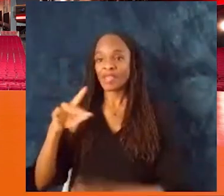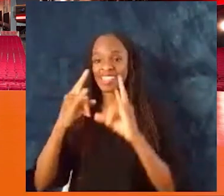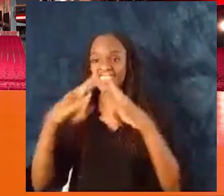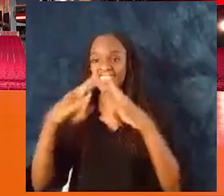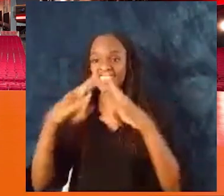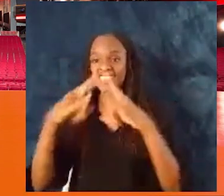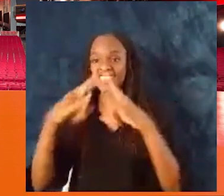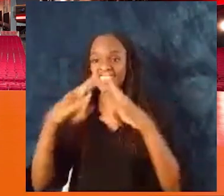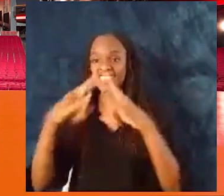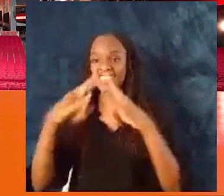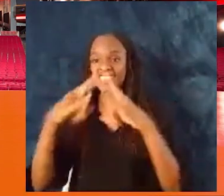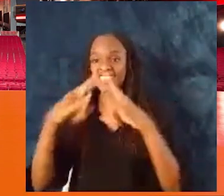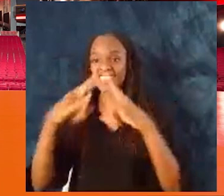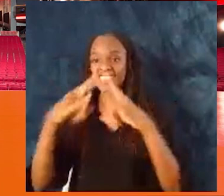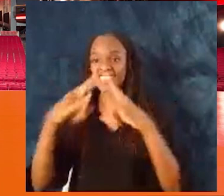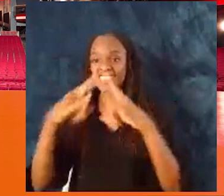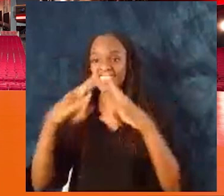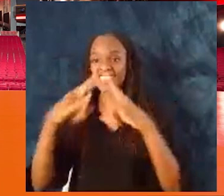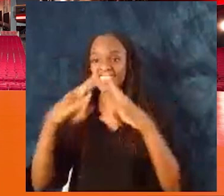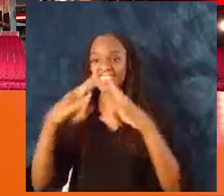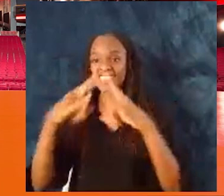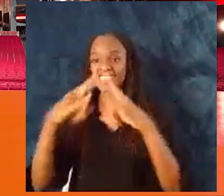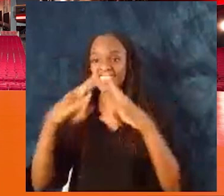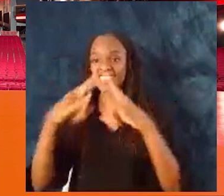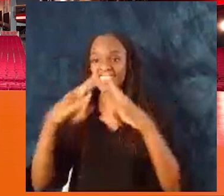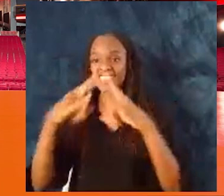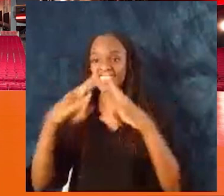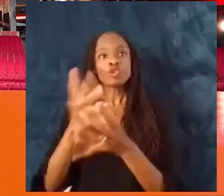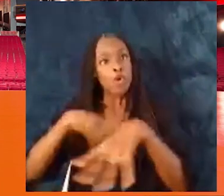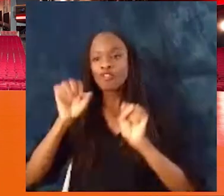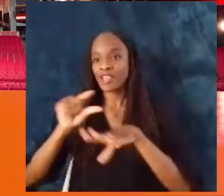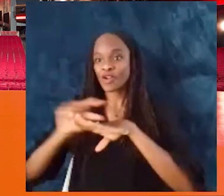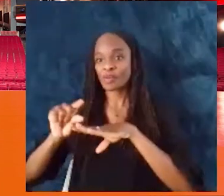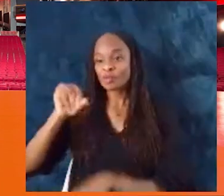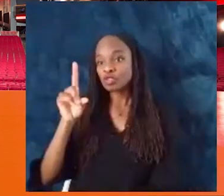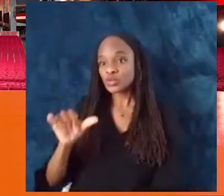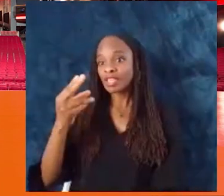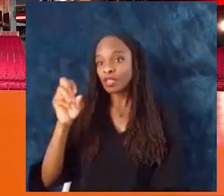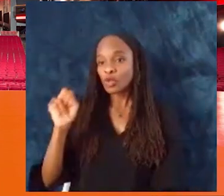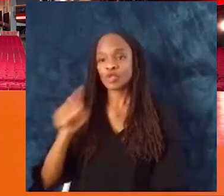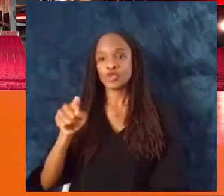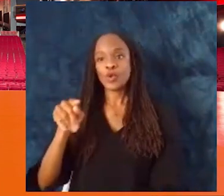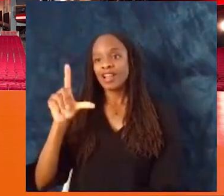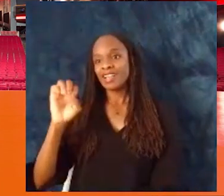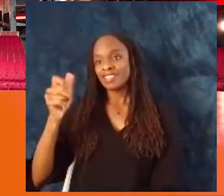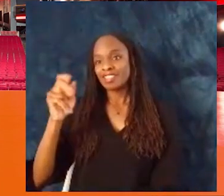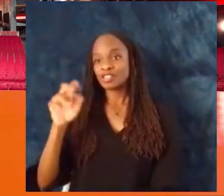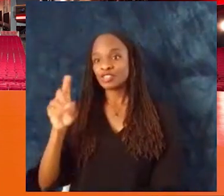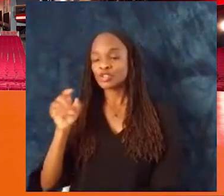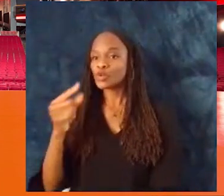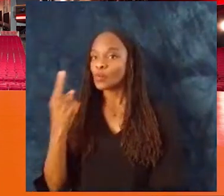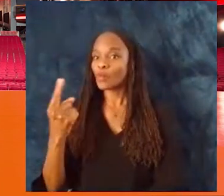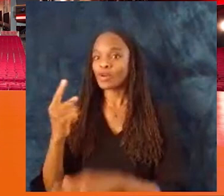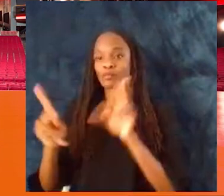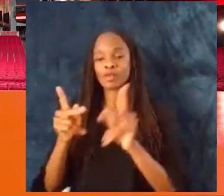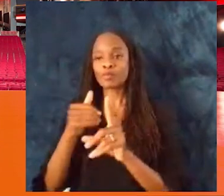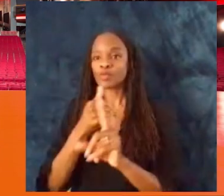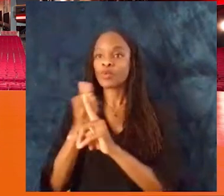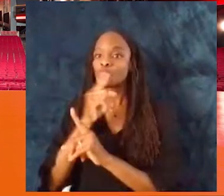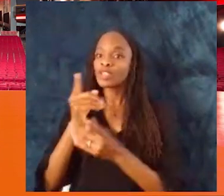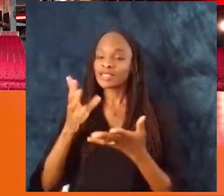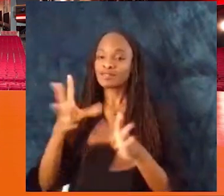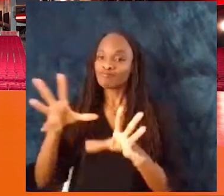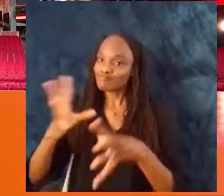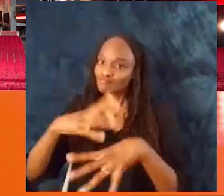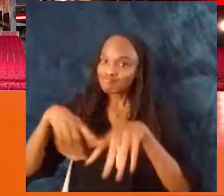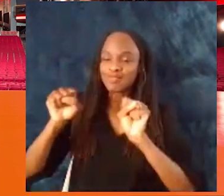team, I mean, you guys took over that carpet. Judy Heumann, you are a legend, and you were one of those people that really took over that carpet. I